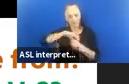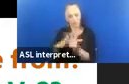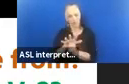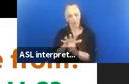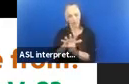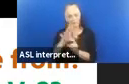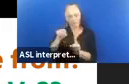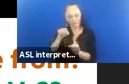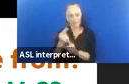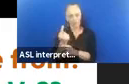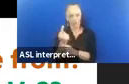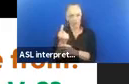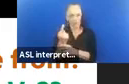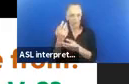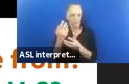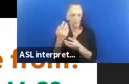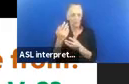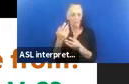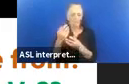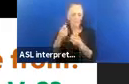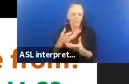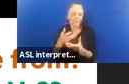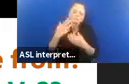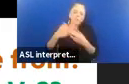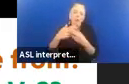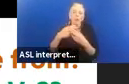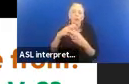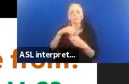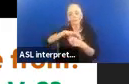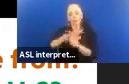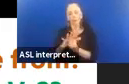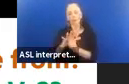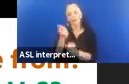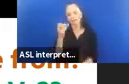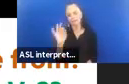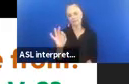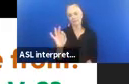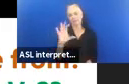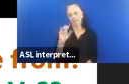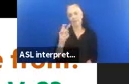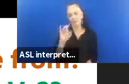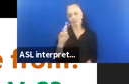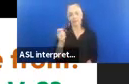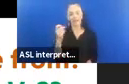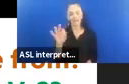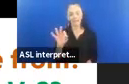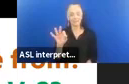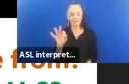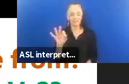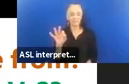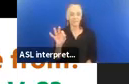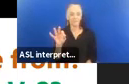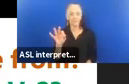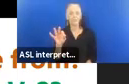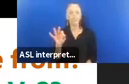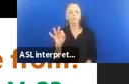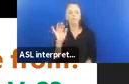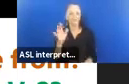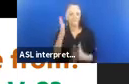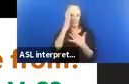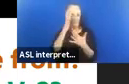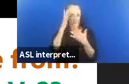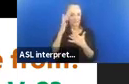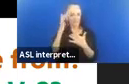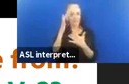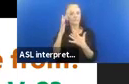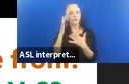is causes COVID-19, which is the disease that comes from it, the illness that comes from it. And we're